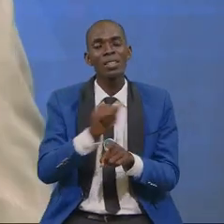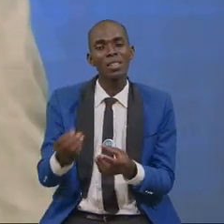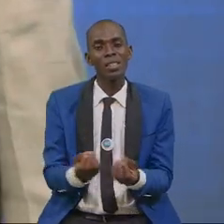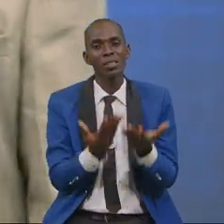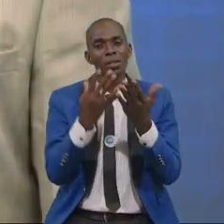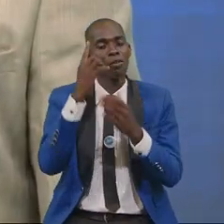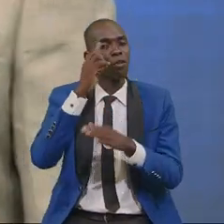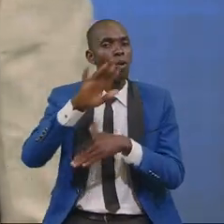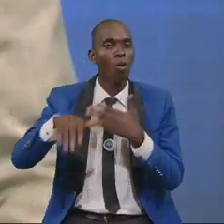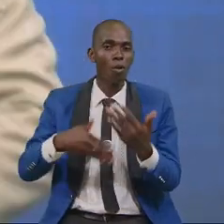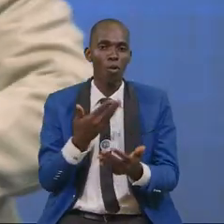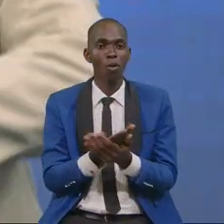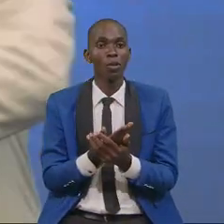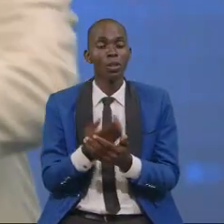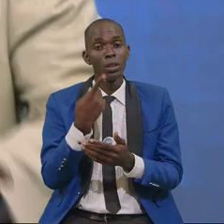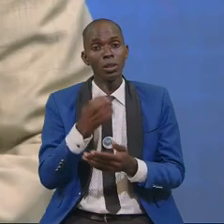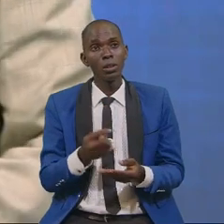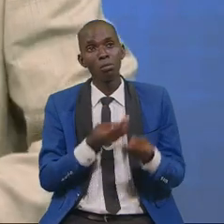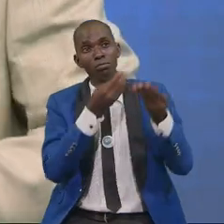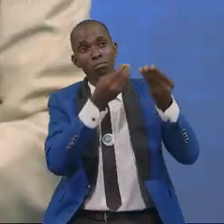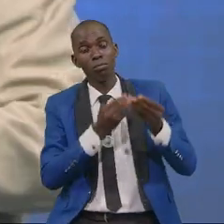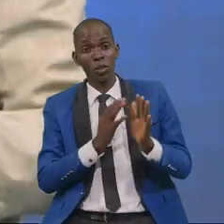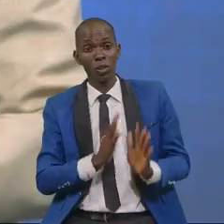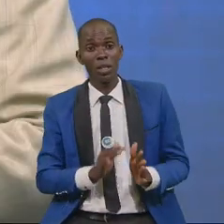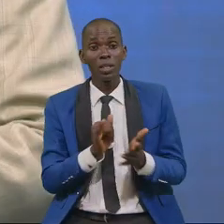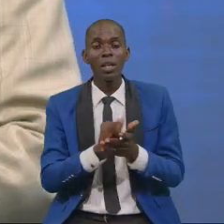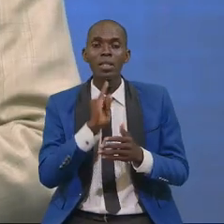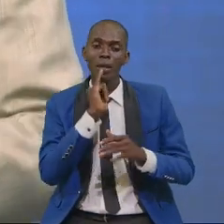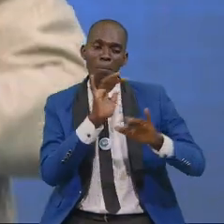everyone. The mediator that is merciful, no